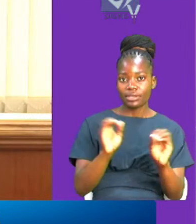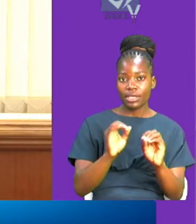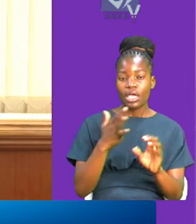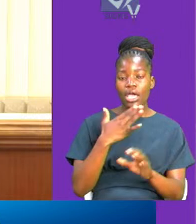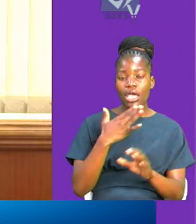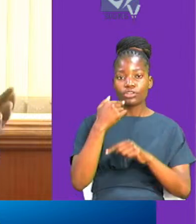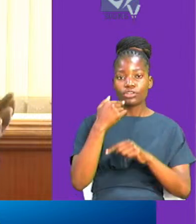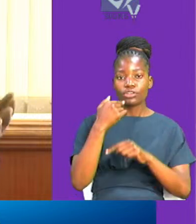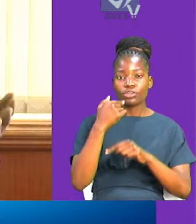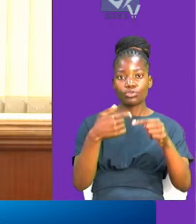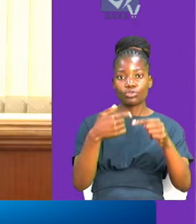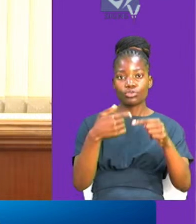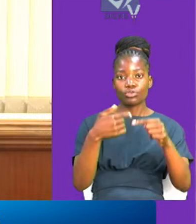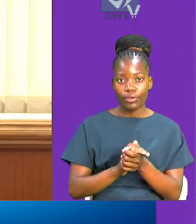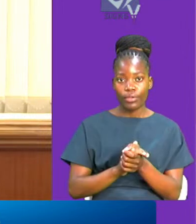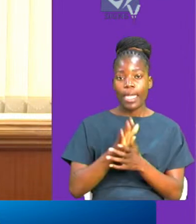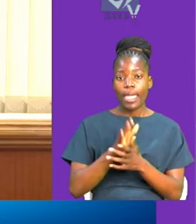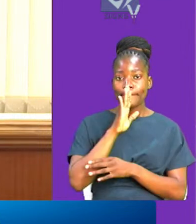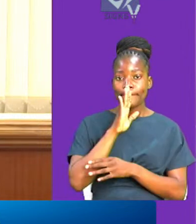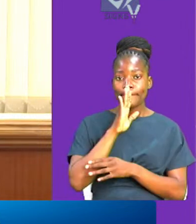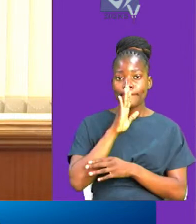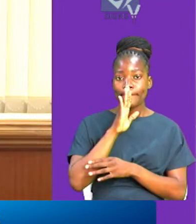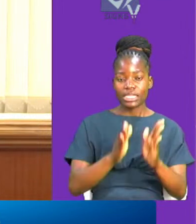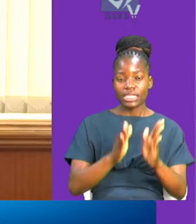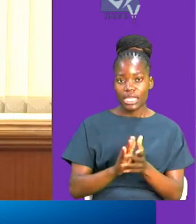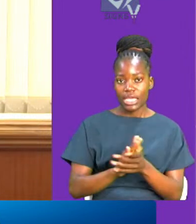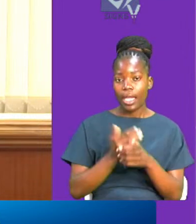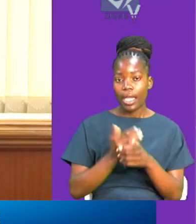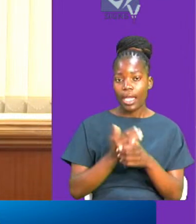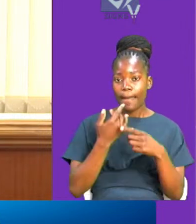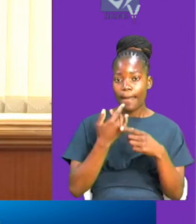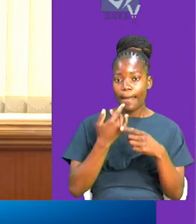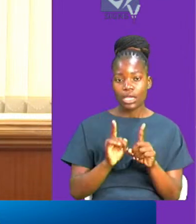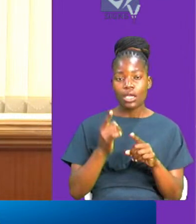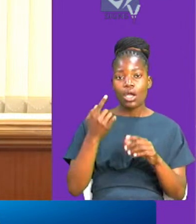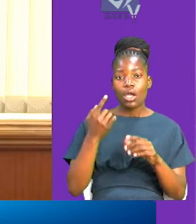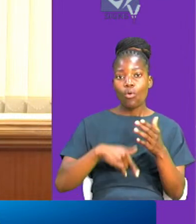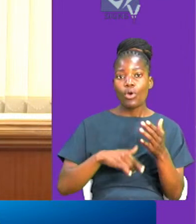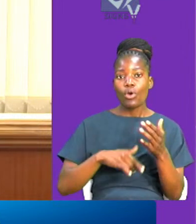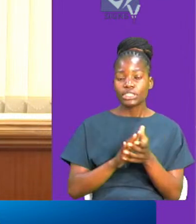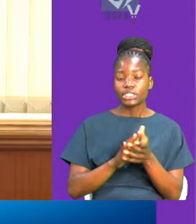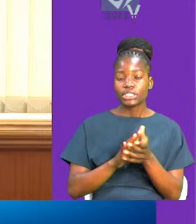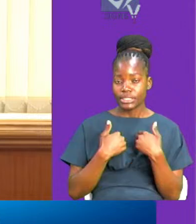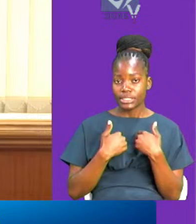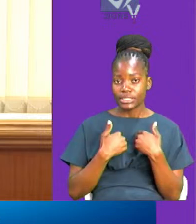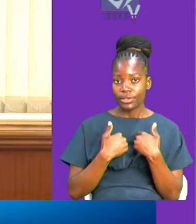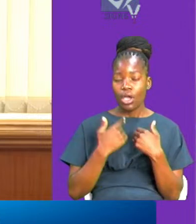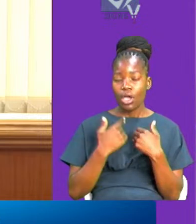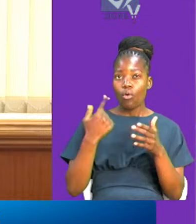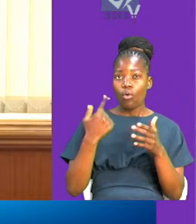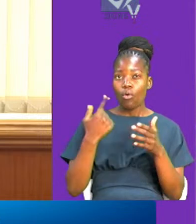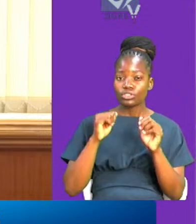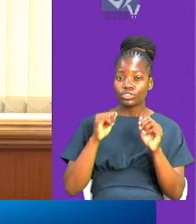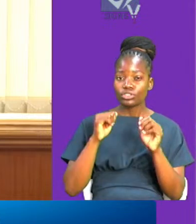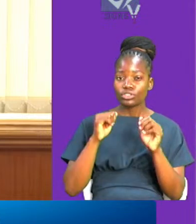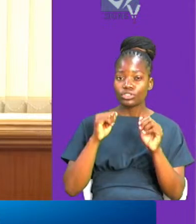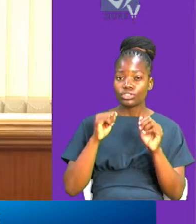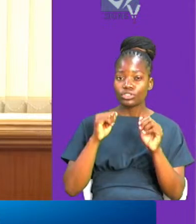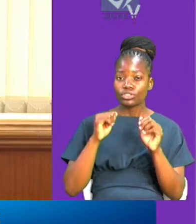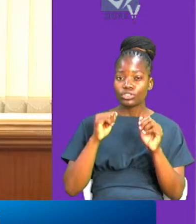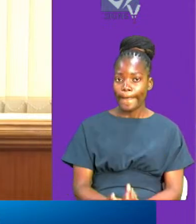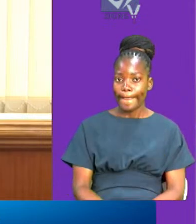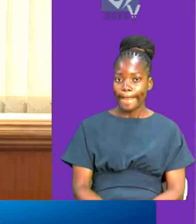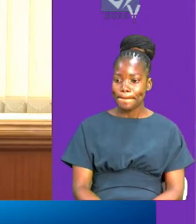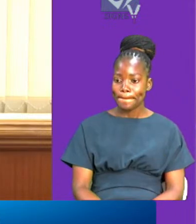continue maybe being the leader or something. But whatever we can see, that where, as far as